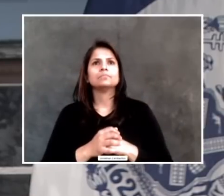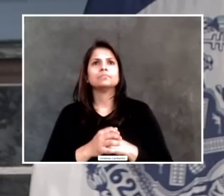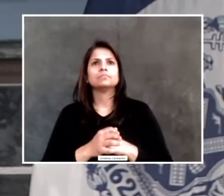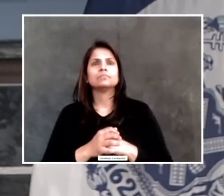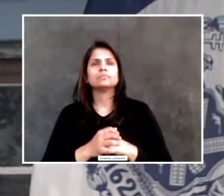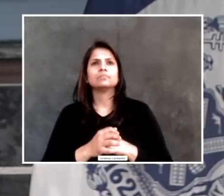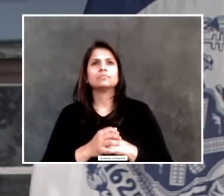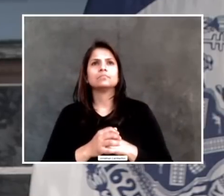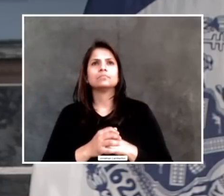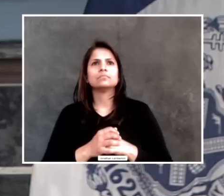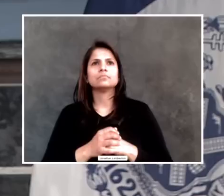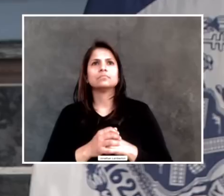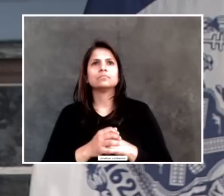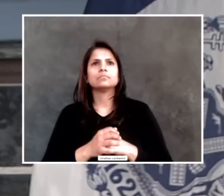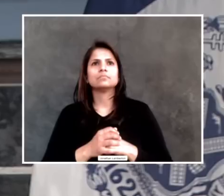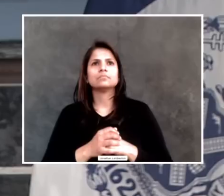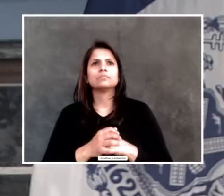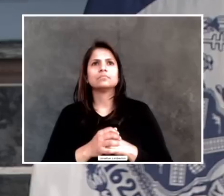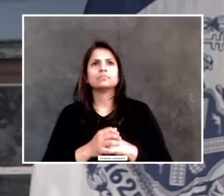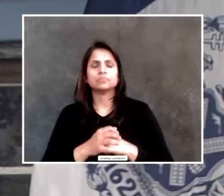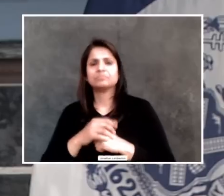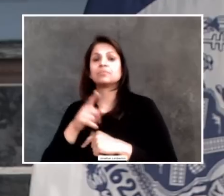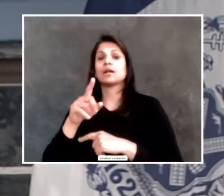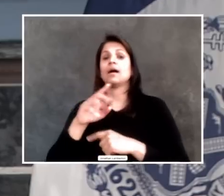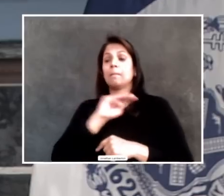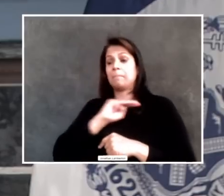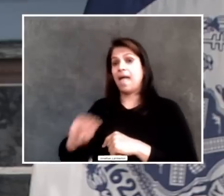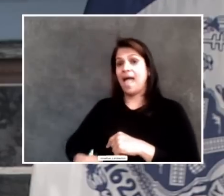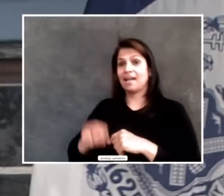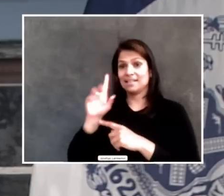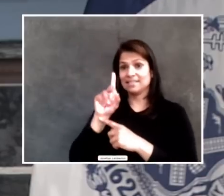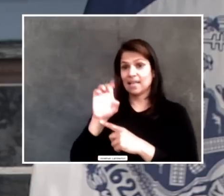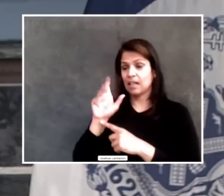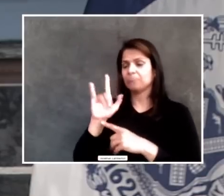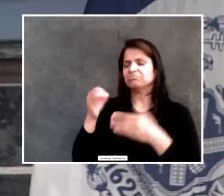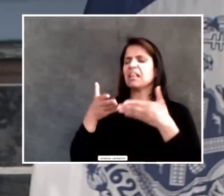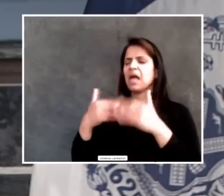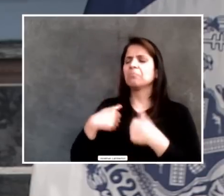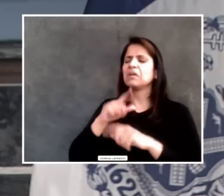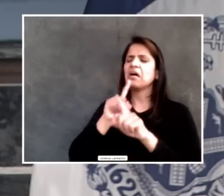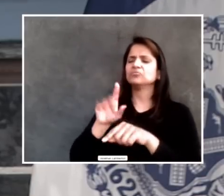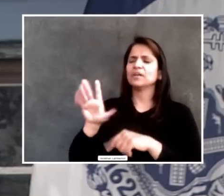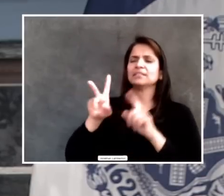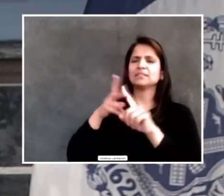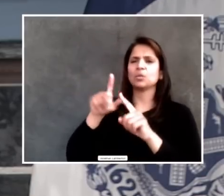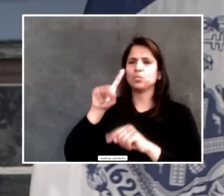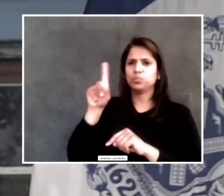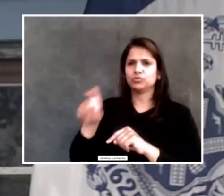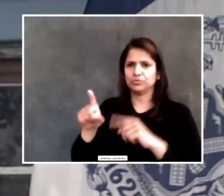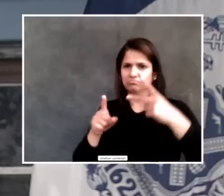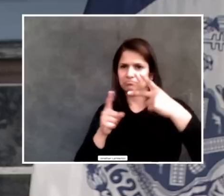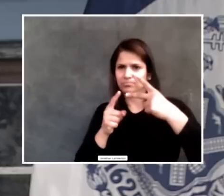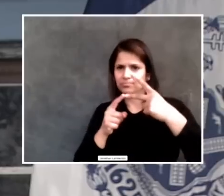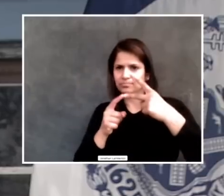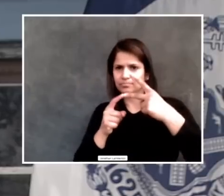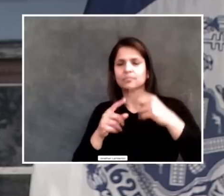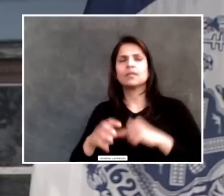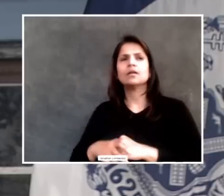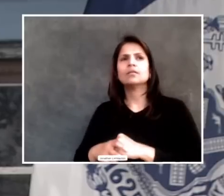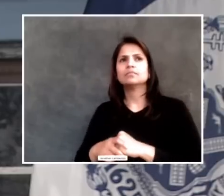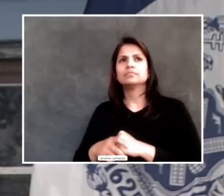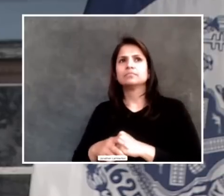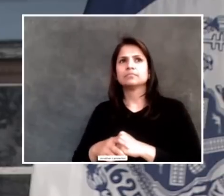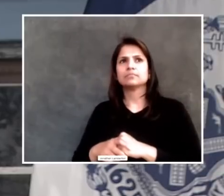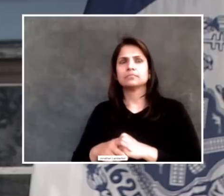facilities, corrections, we're now between 1,100 and 1,200 inmates have been